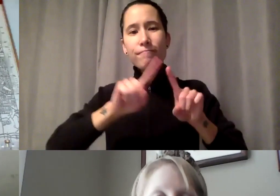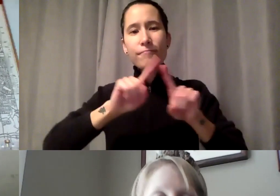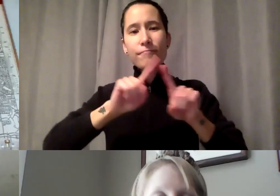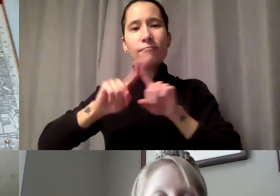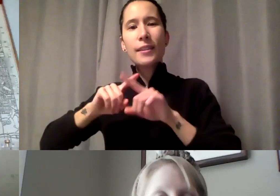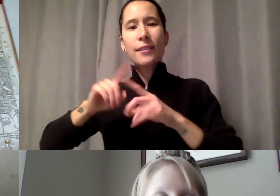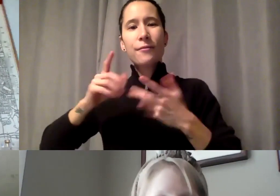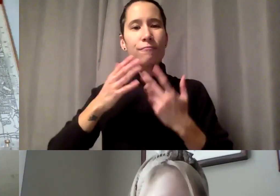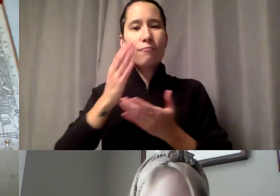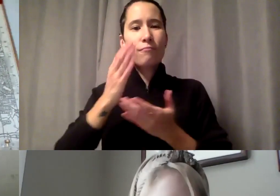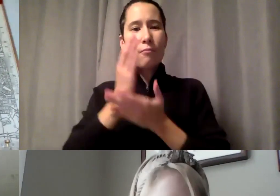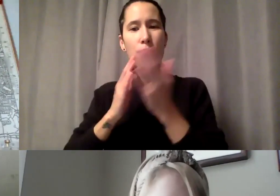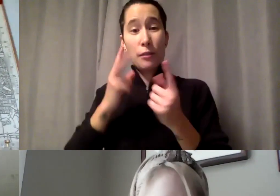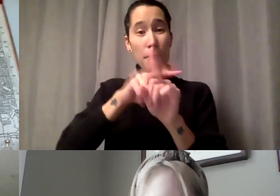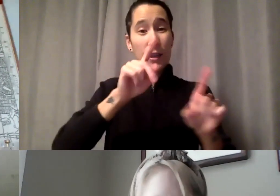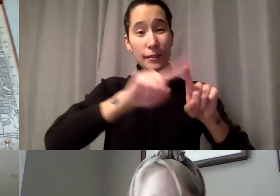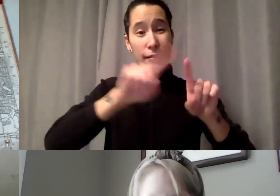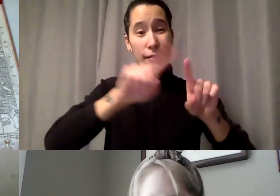those guidelines as well.